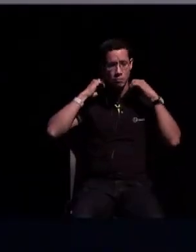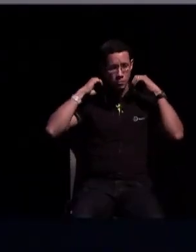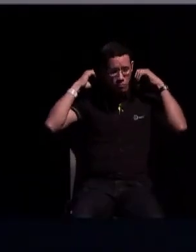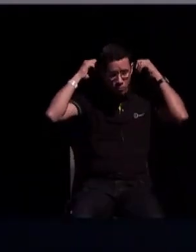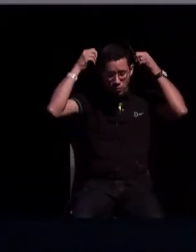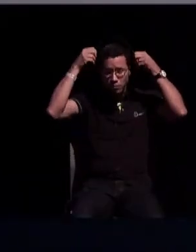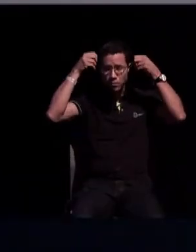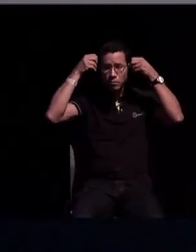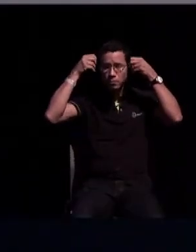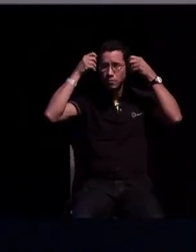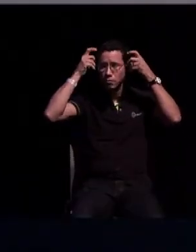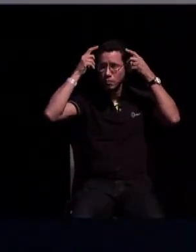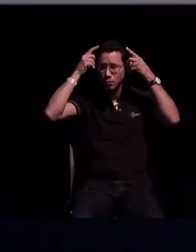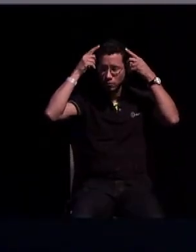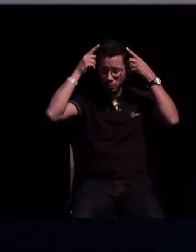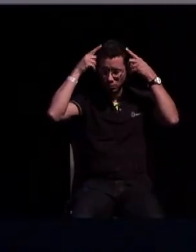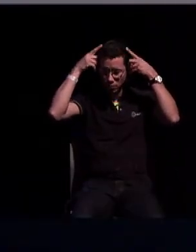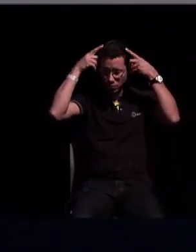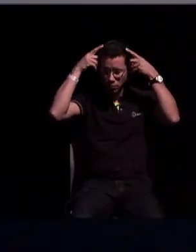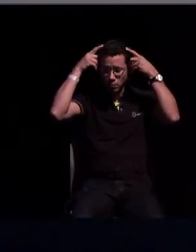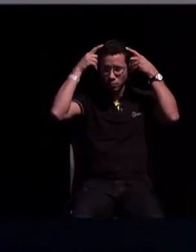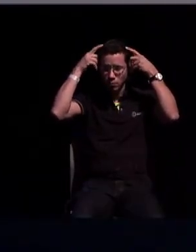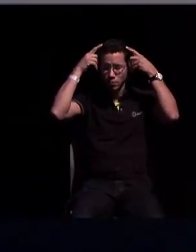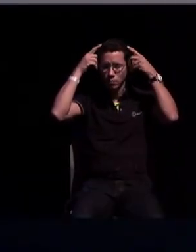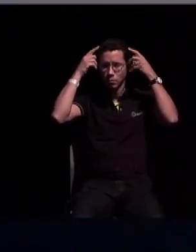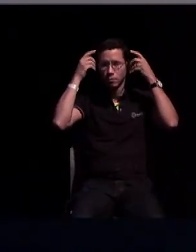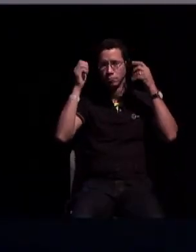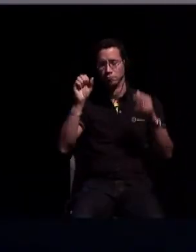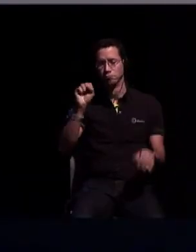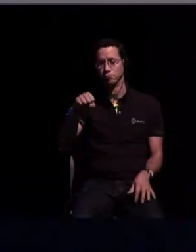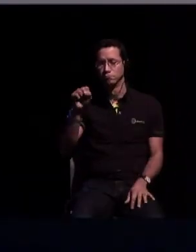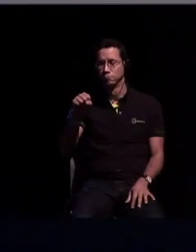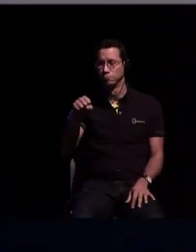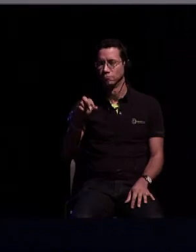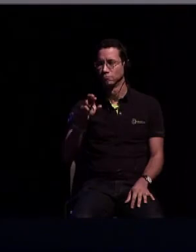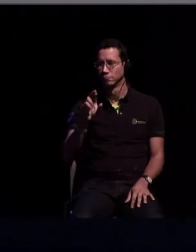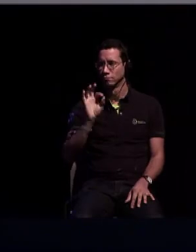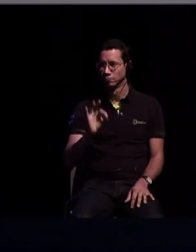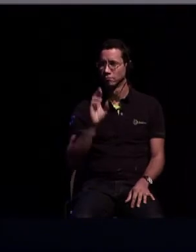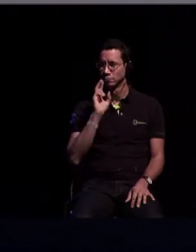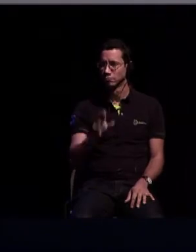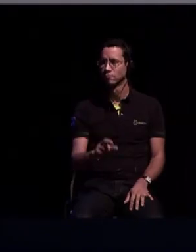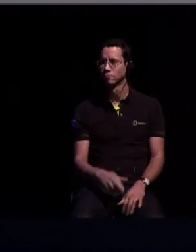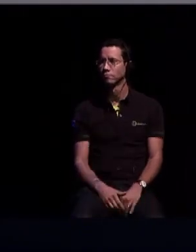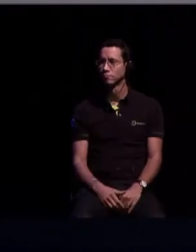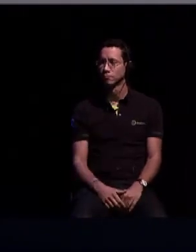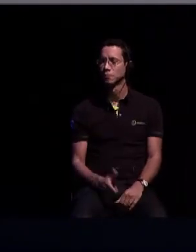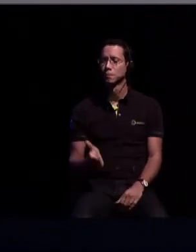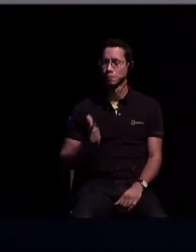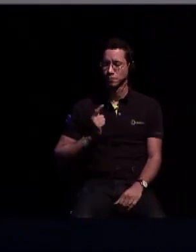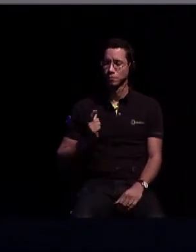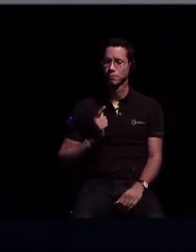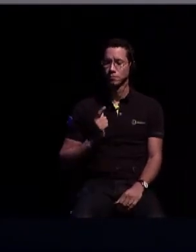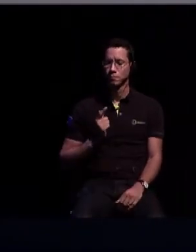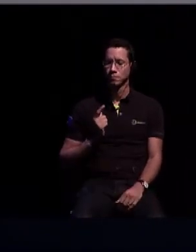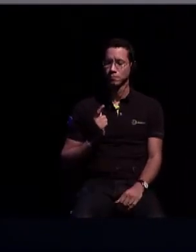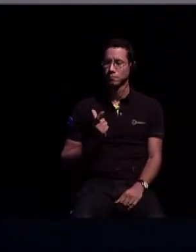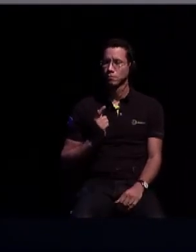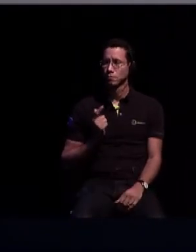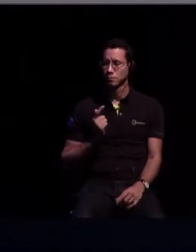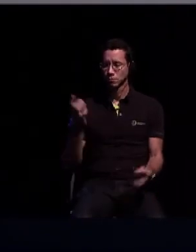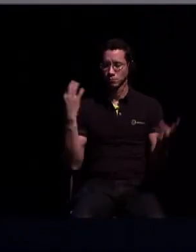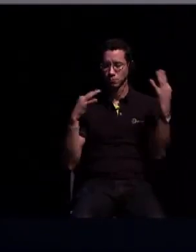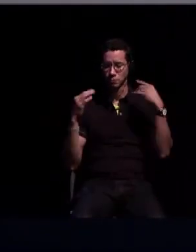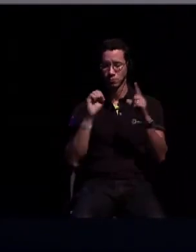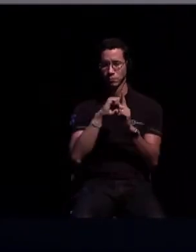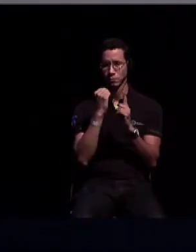Sergio answered it, yes, that's right. Australia's on the neoliberal model and social tourism is almost unheard of. There